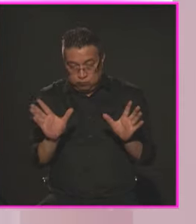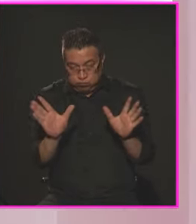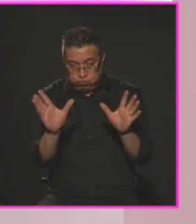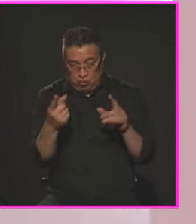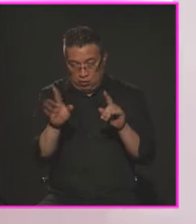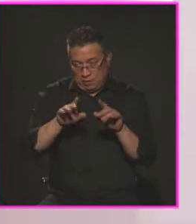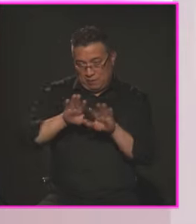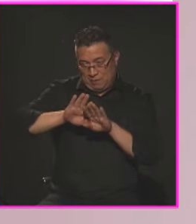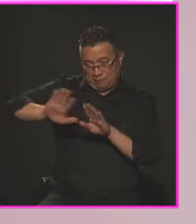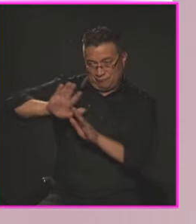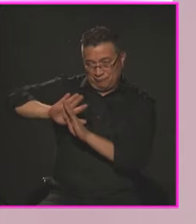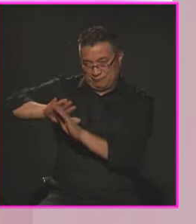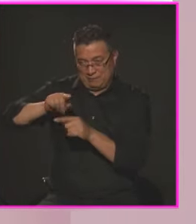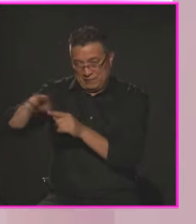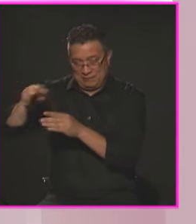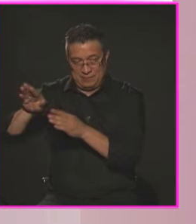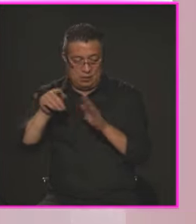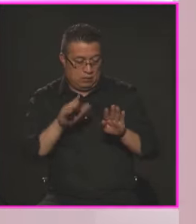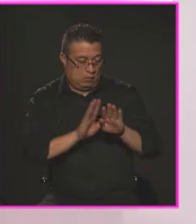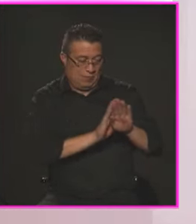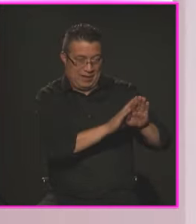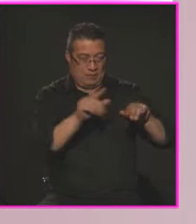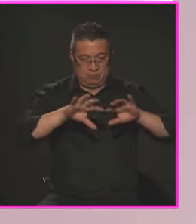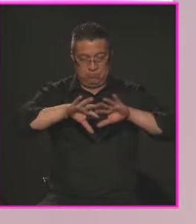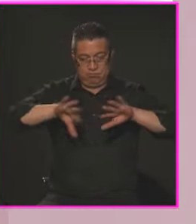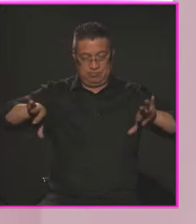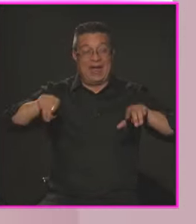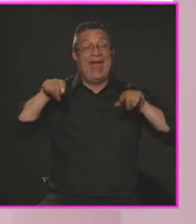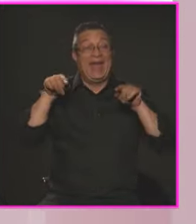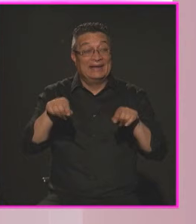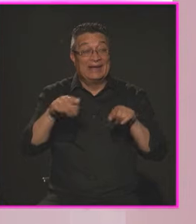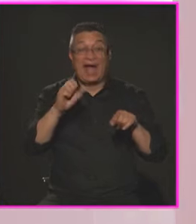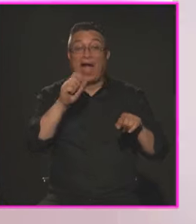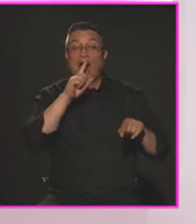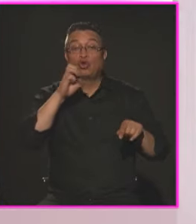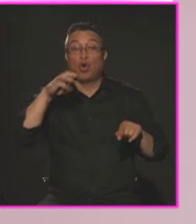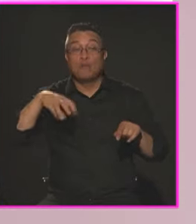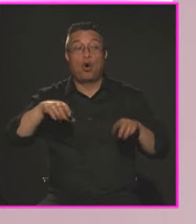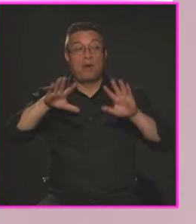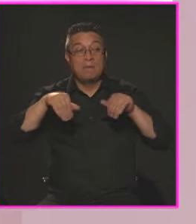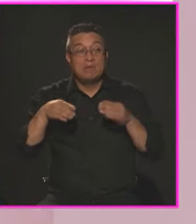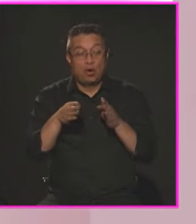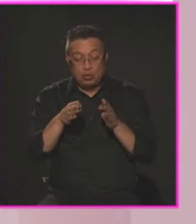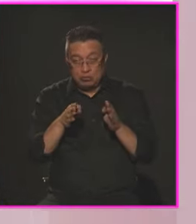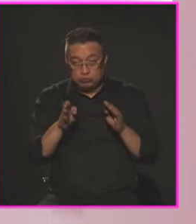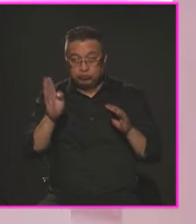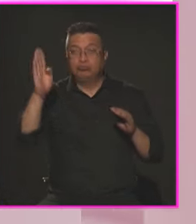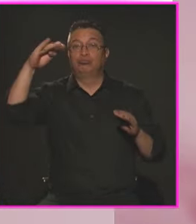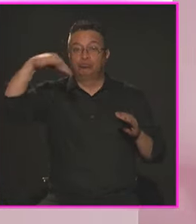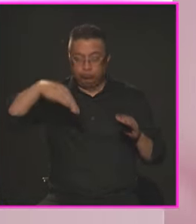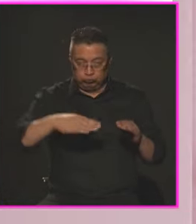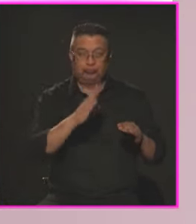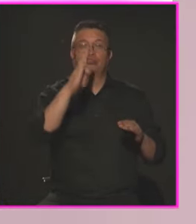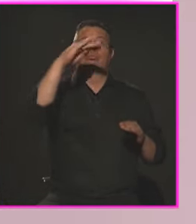first to the second zone. So the atoms followed a kind of S-shaped curve, and in the end,